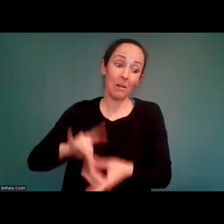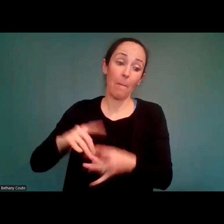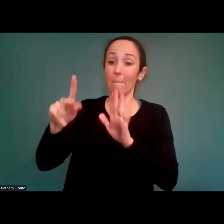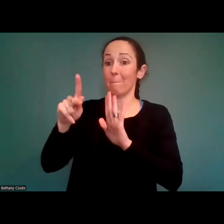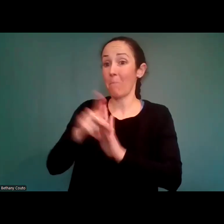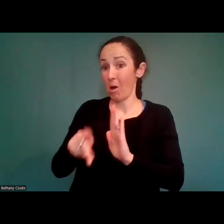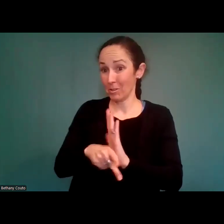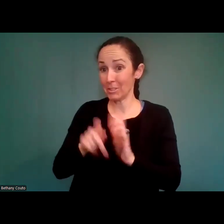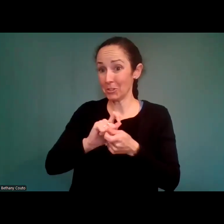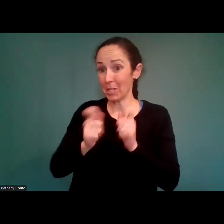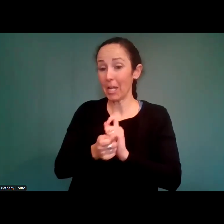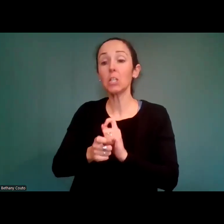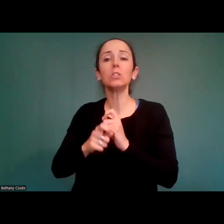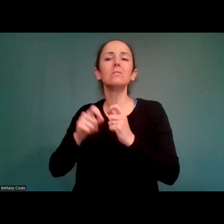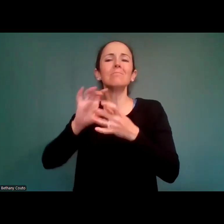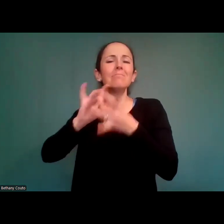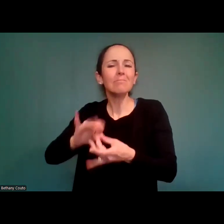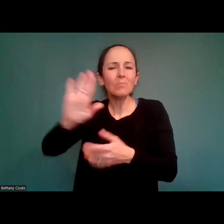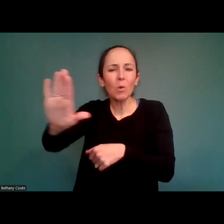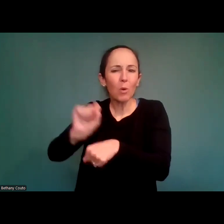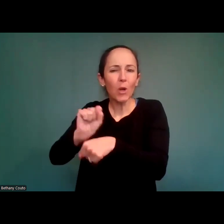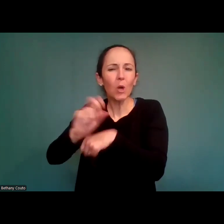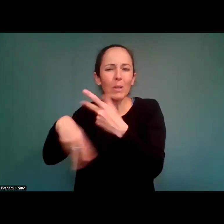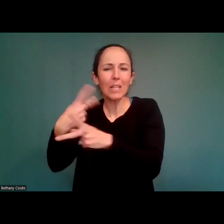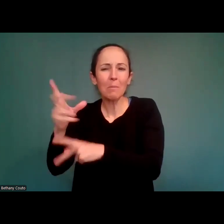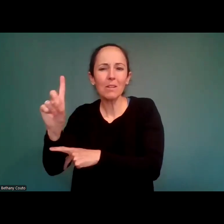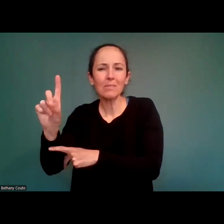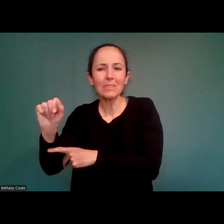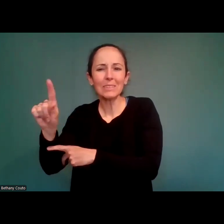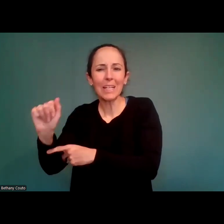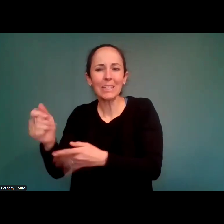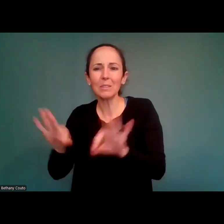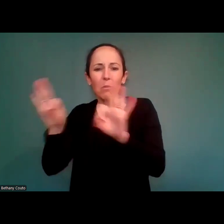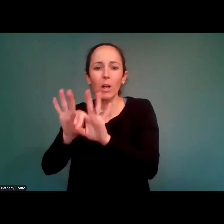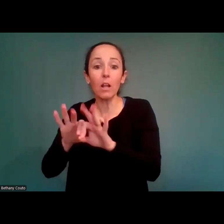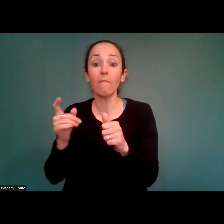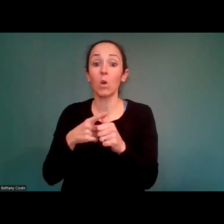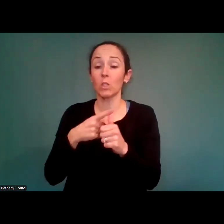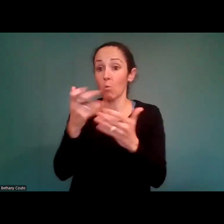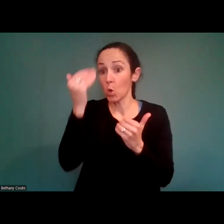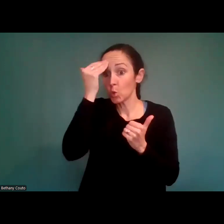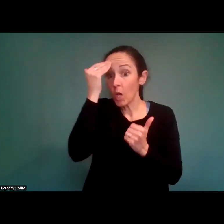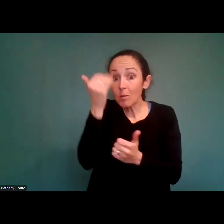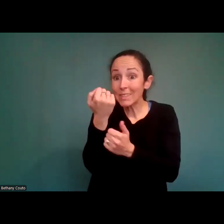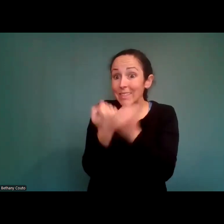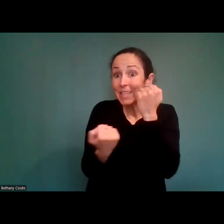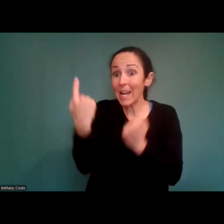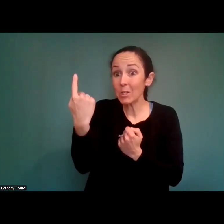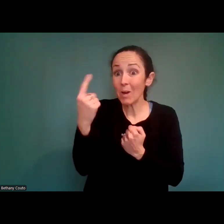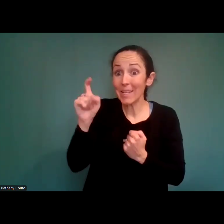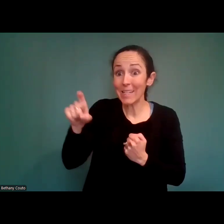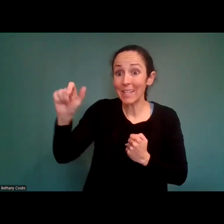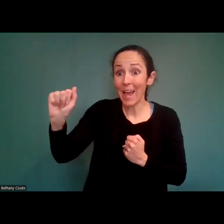that you find really important too. Before we do so, I just want to ask if anyone would like